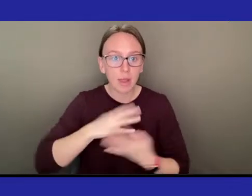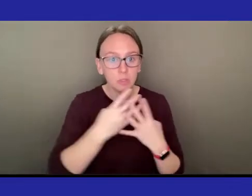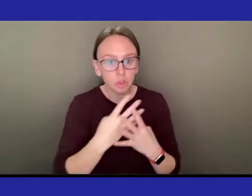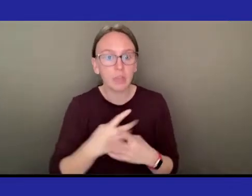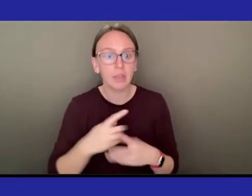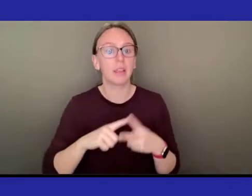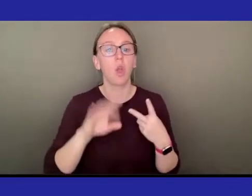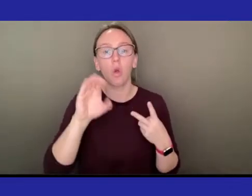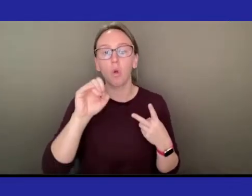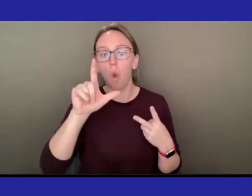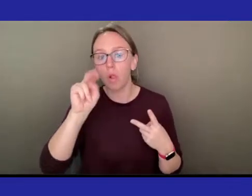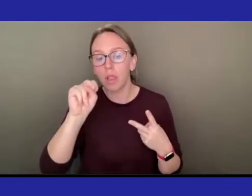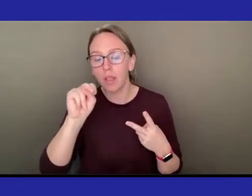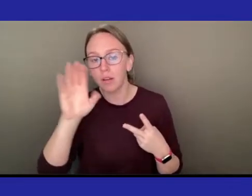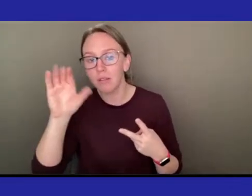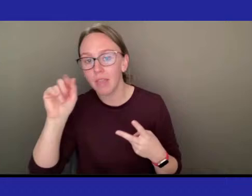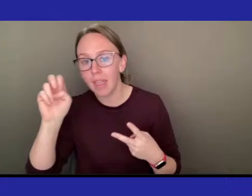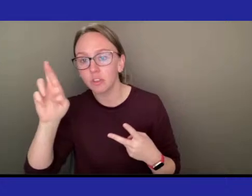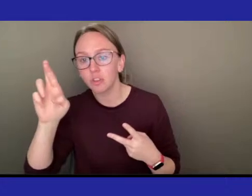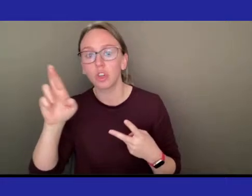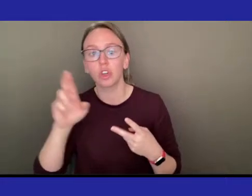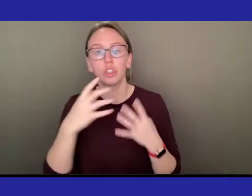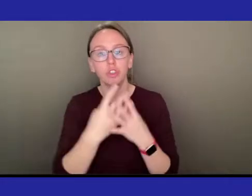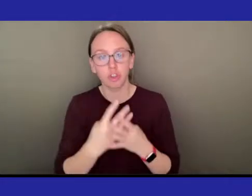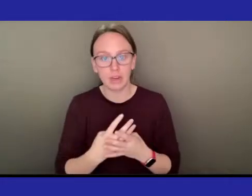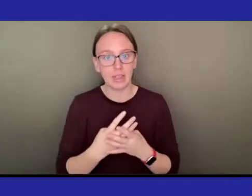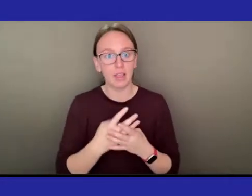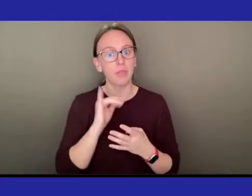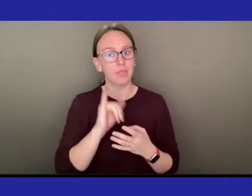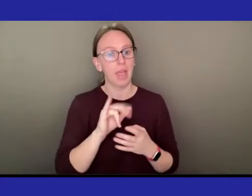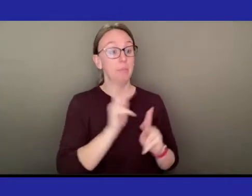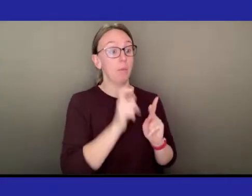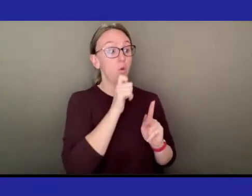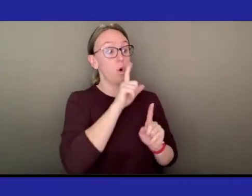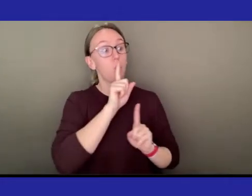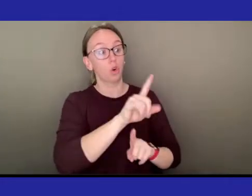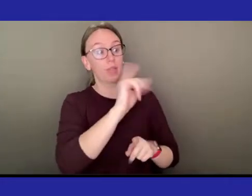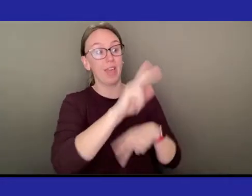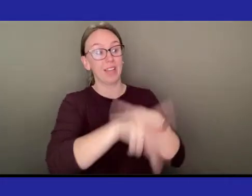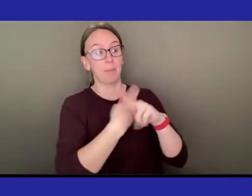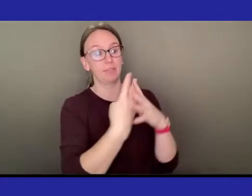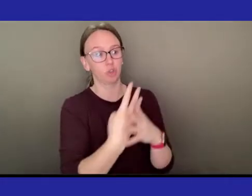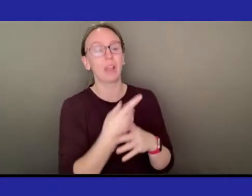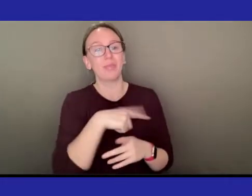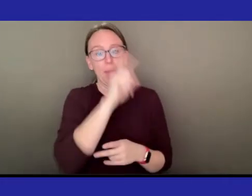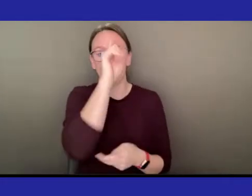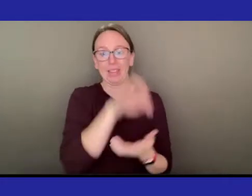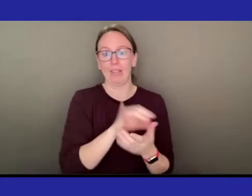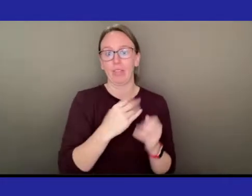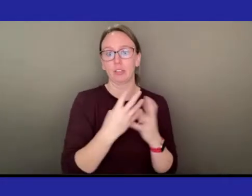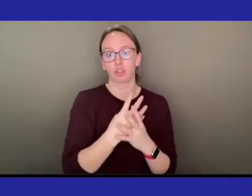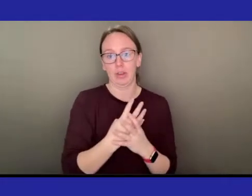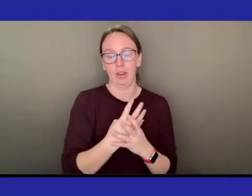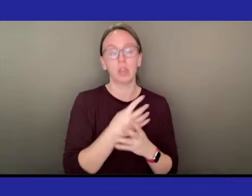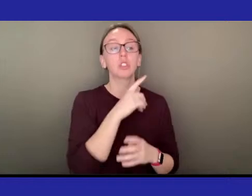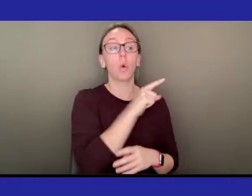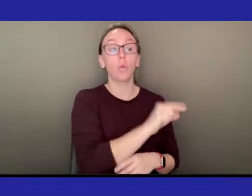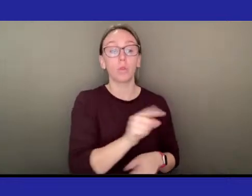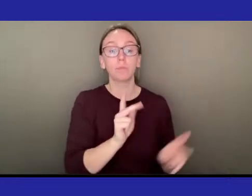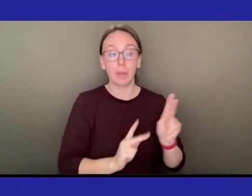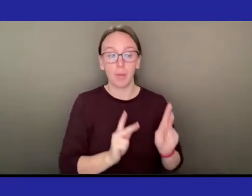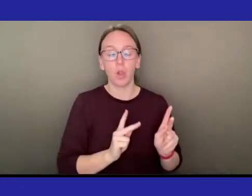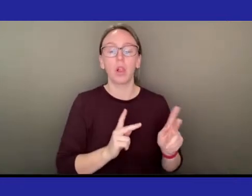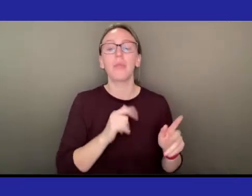the people who are ordering really believe in that and haven't been entirely sold yet. And again, it's